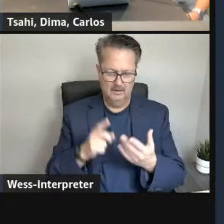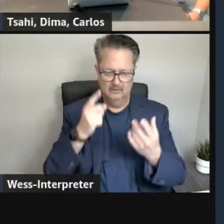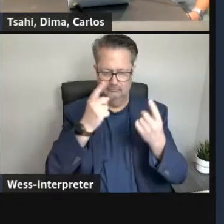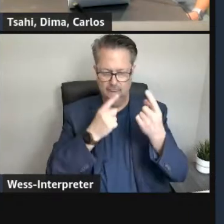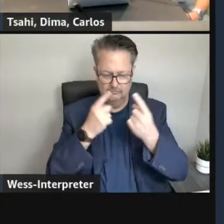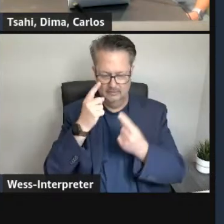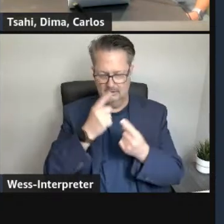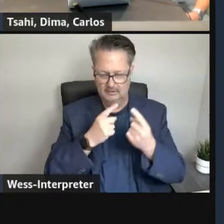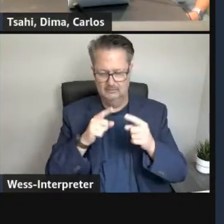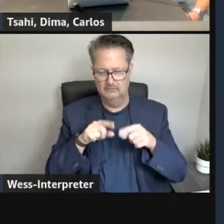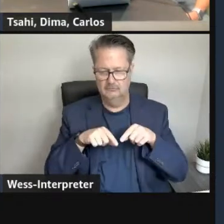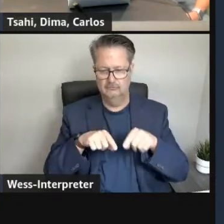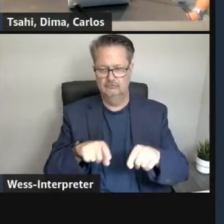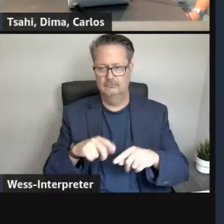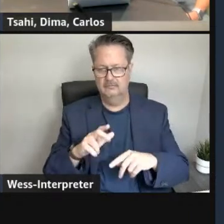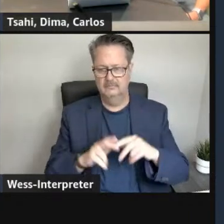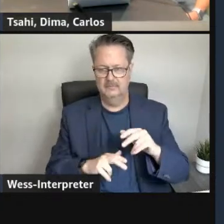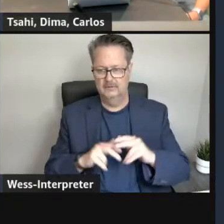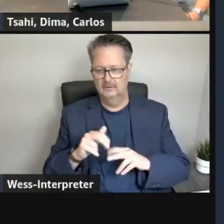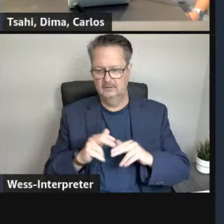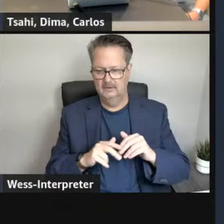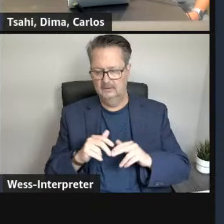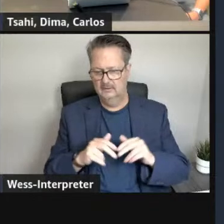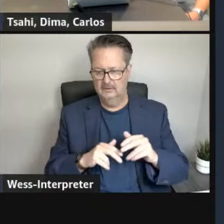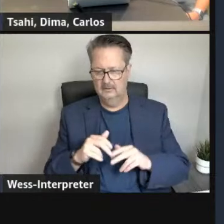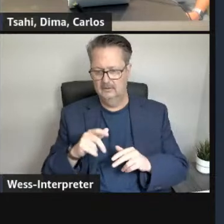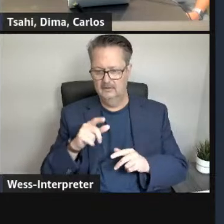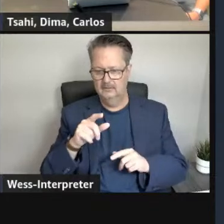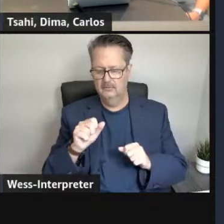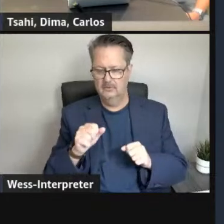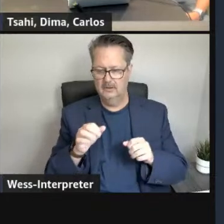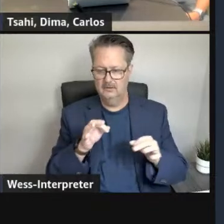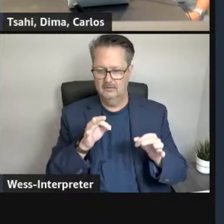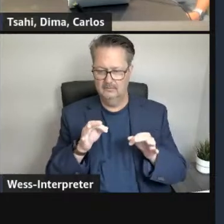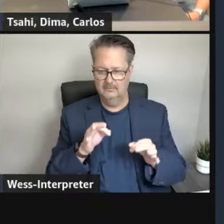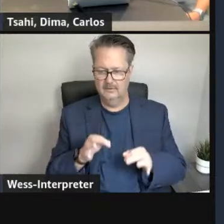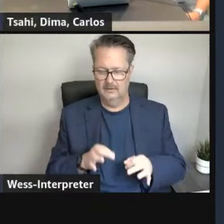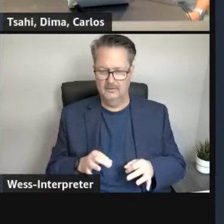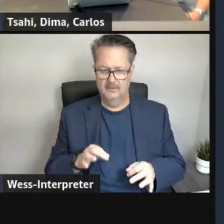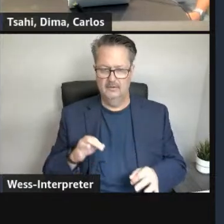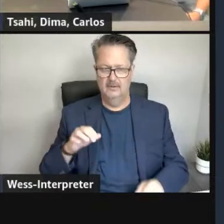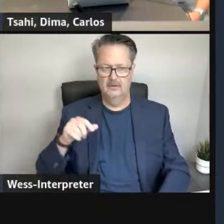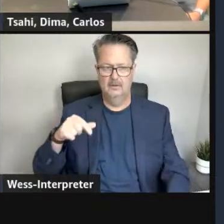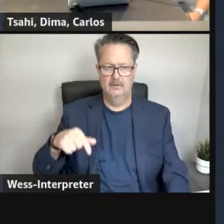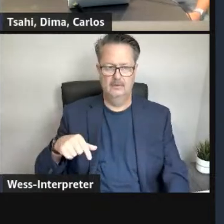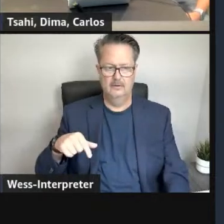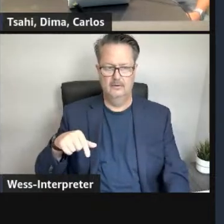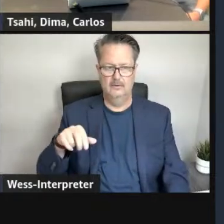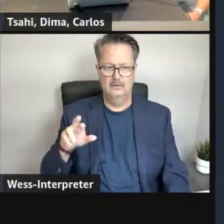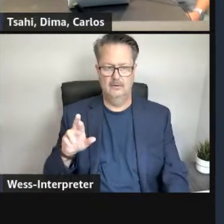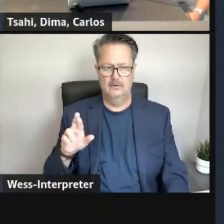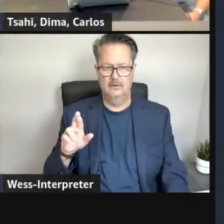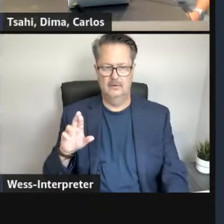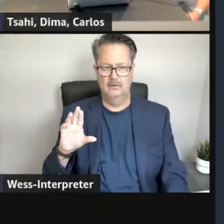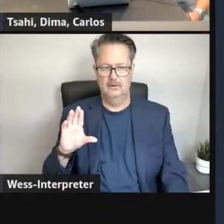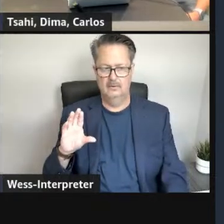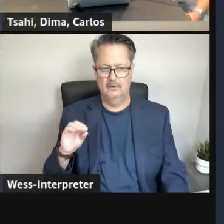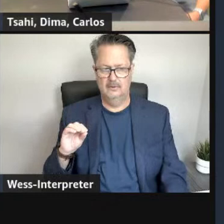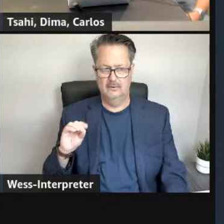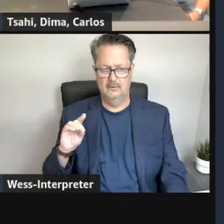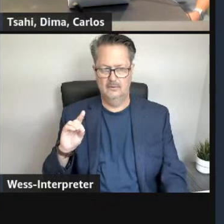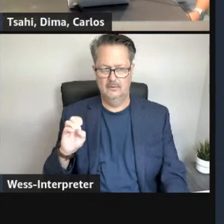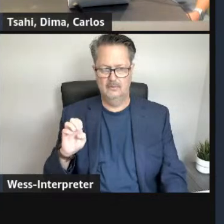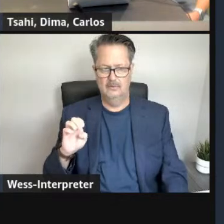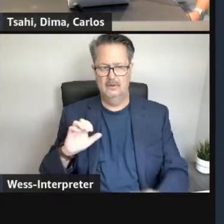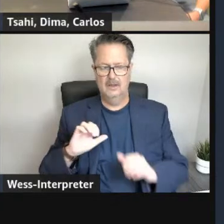when building it. And you can find with those QR codes the walkthrough on how to deploy it. So